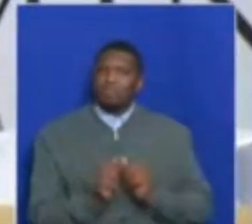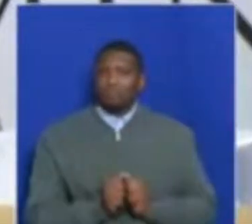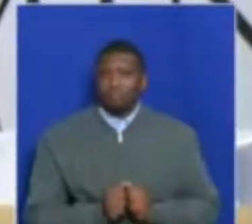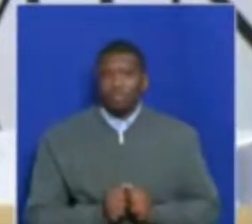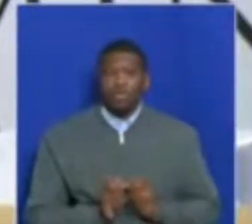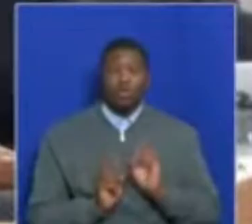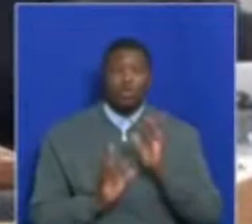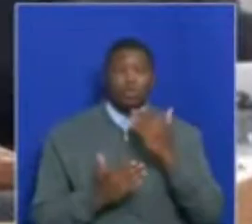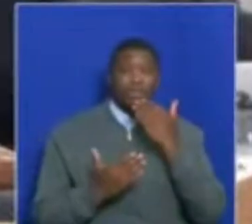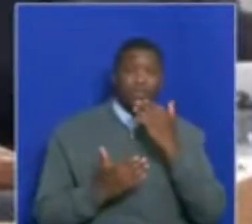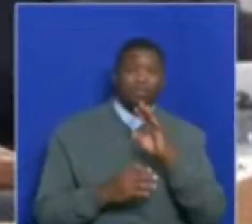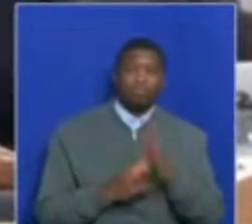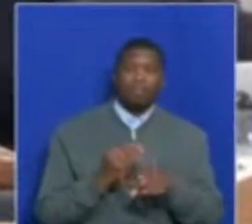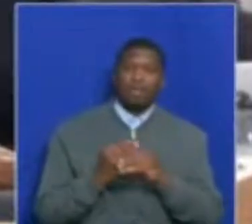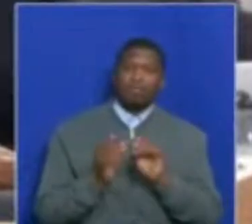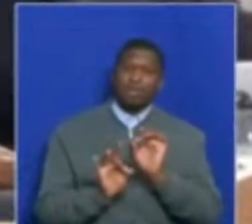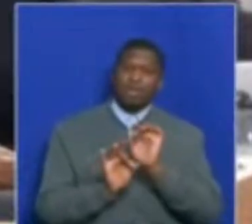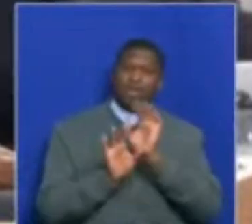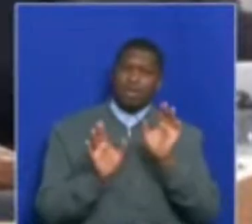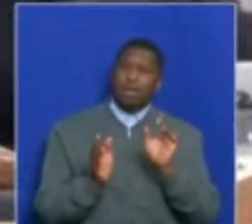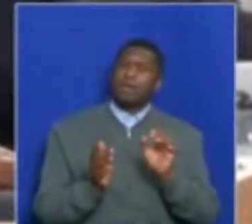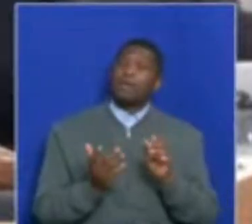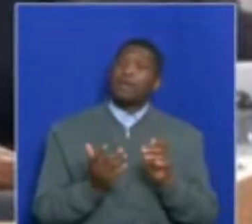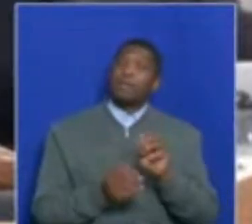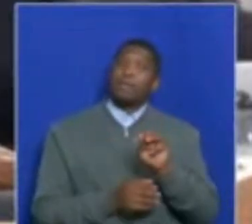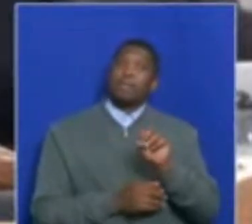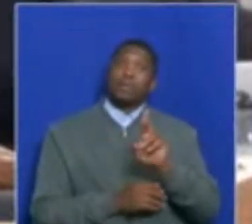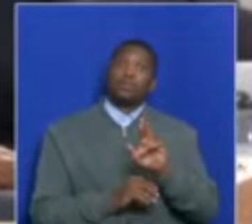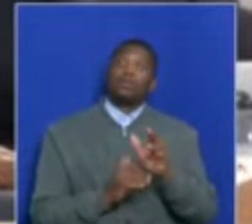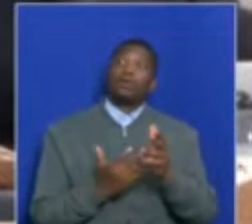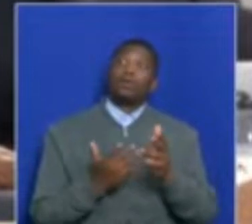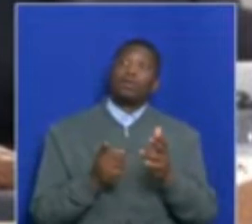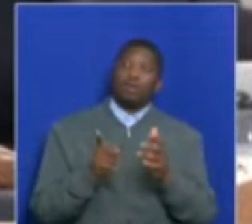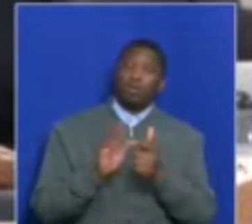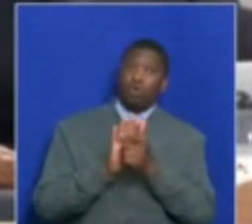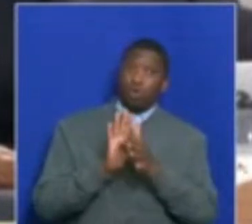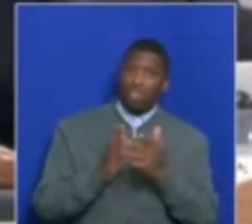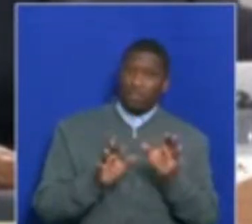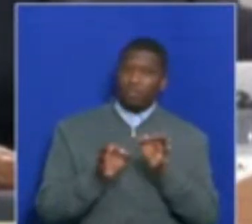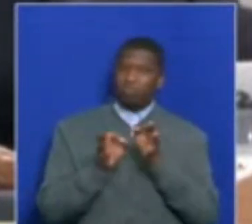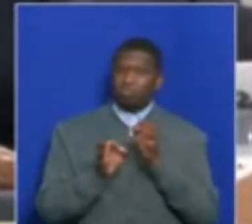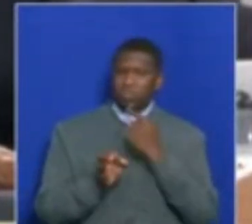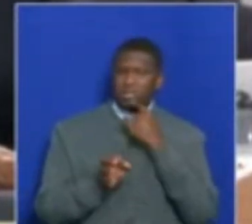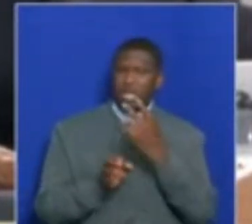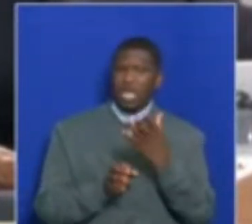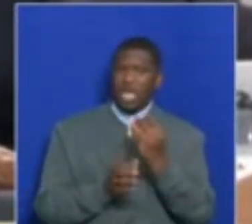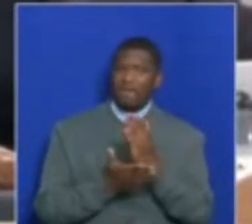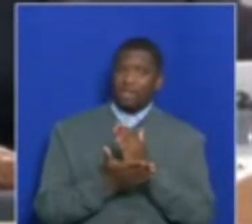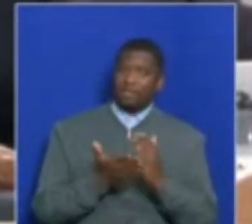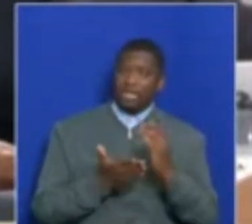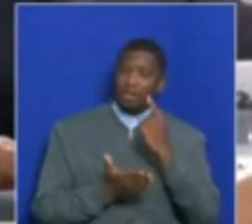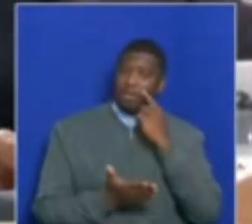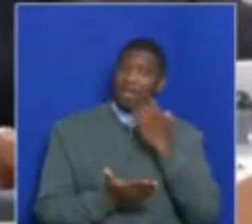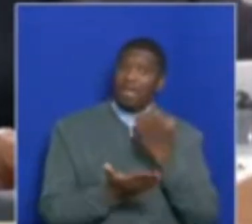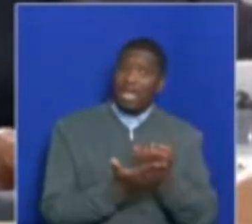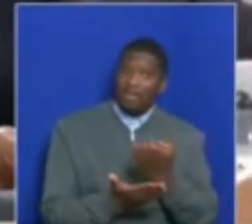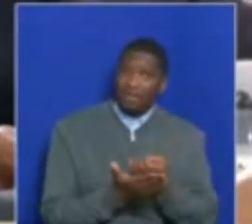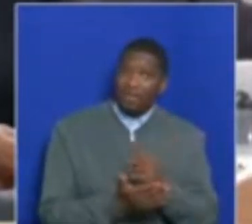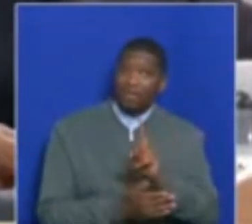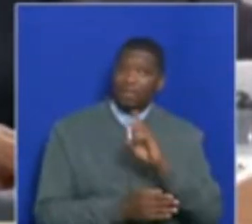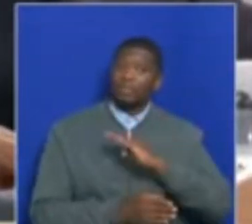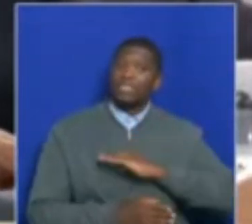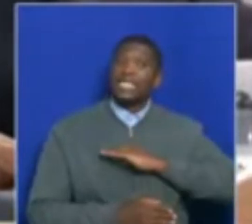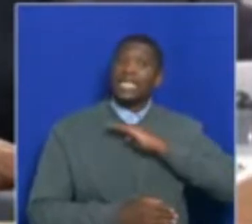Mr. Chaskalson did correct part of your statement to say there is some evidence, but not sufficient to obtain a